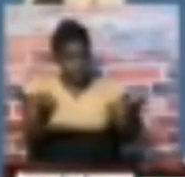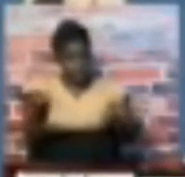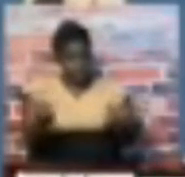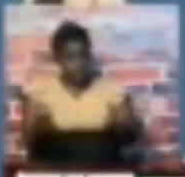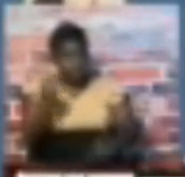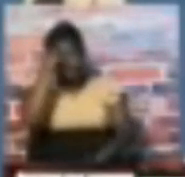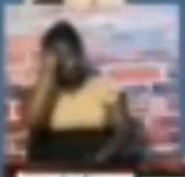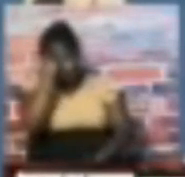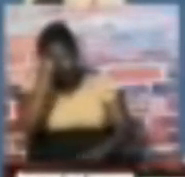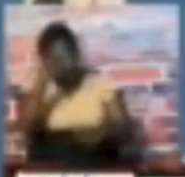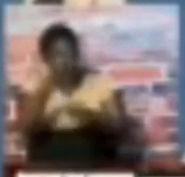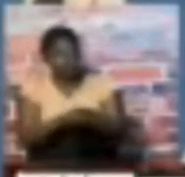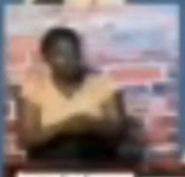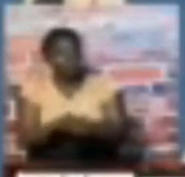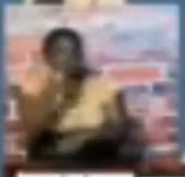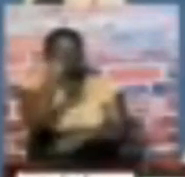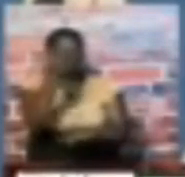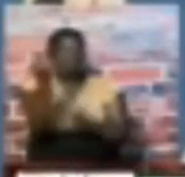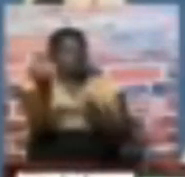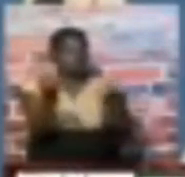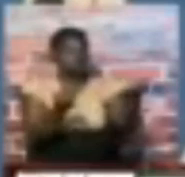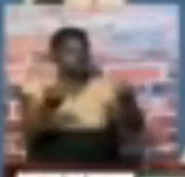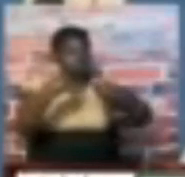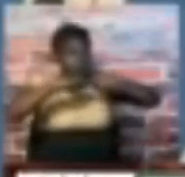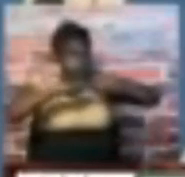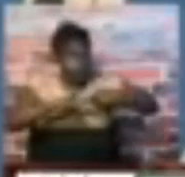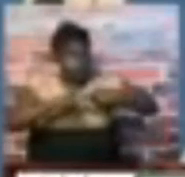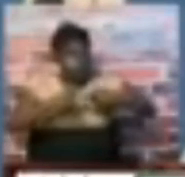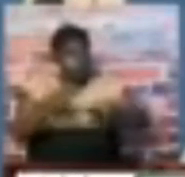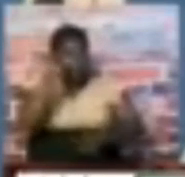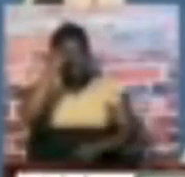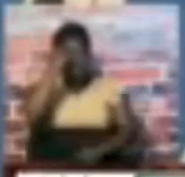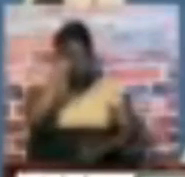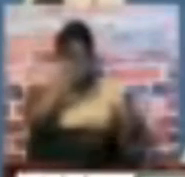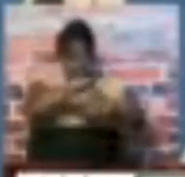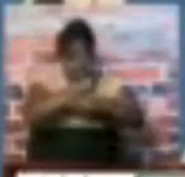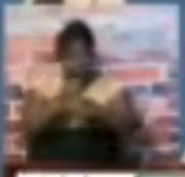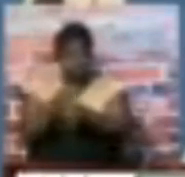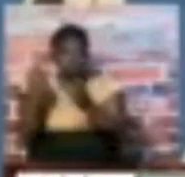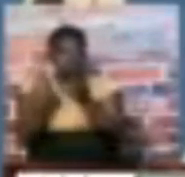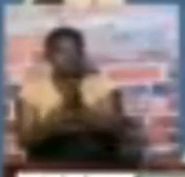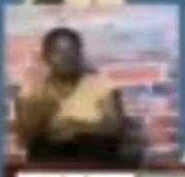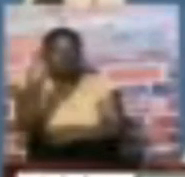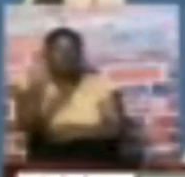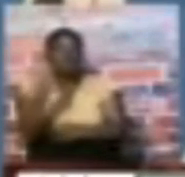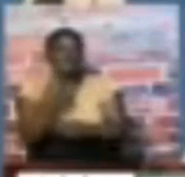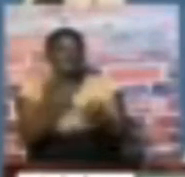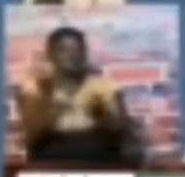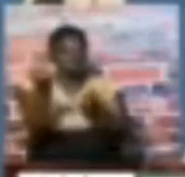Indian Business Forum, 1 pickup. Indian Association of Uganda, 1 pickup.